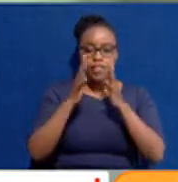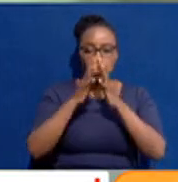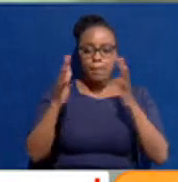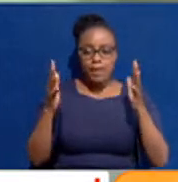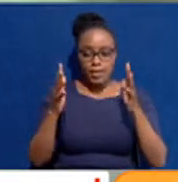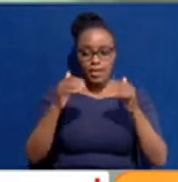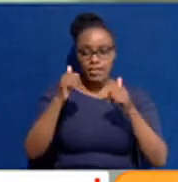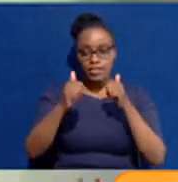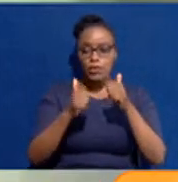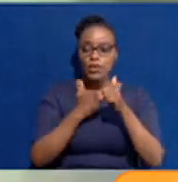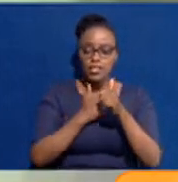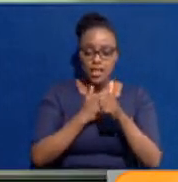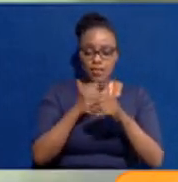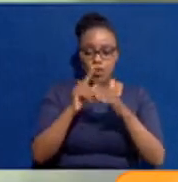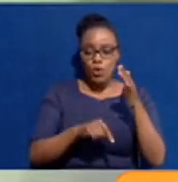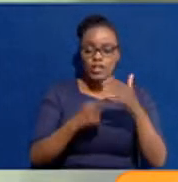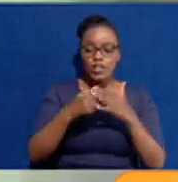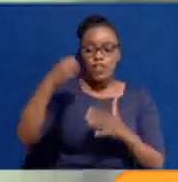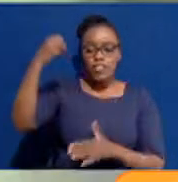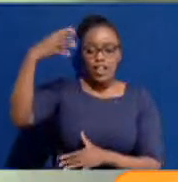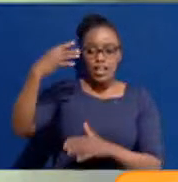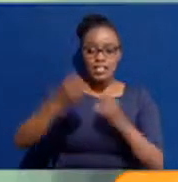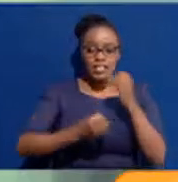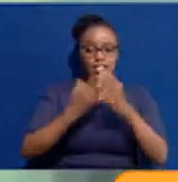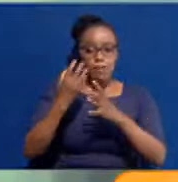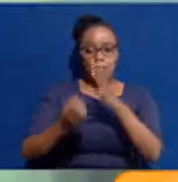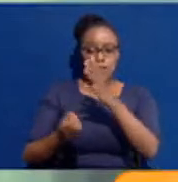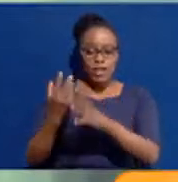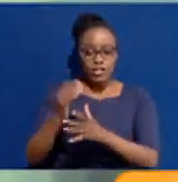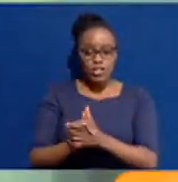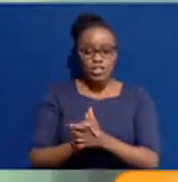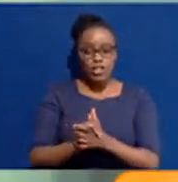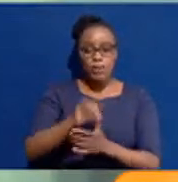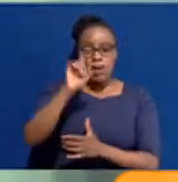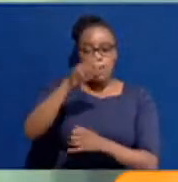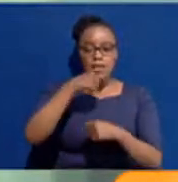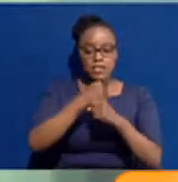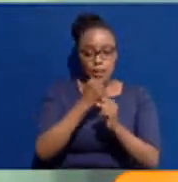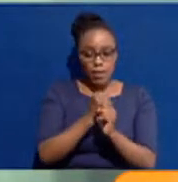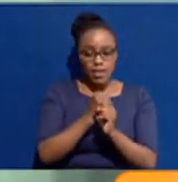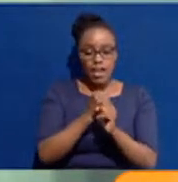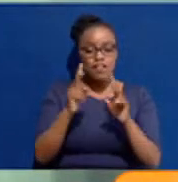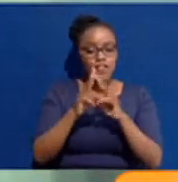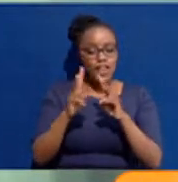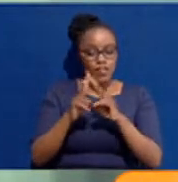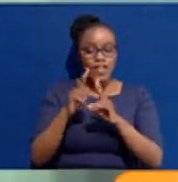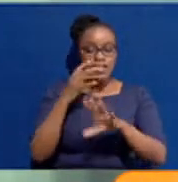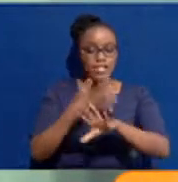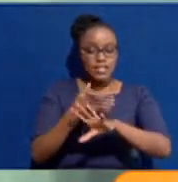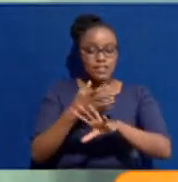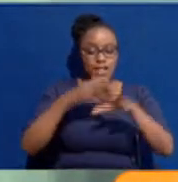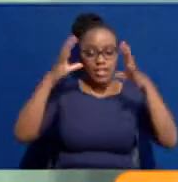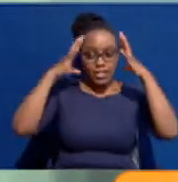bang has always been electricity production. We have to make very difficult decisions.